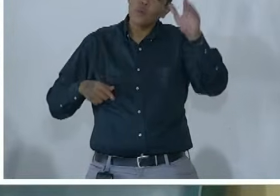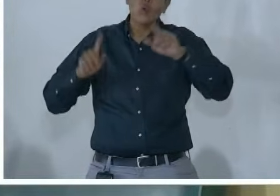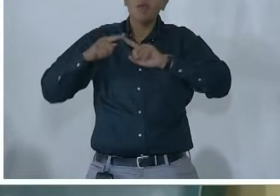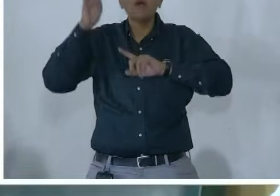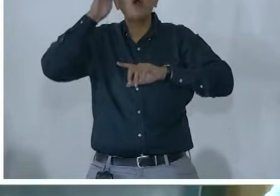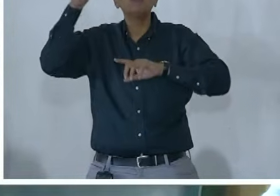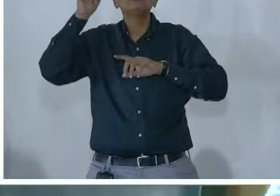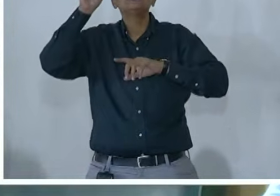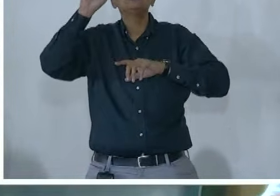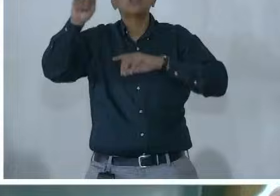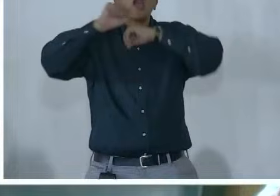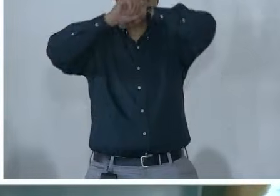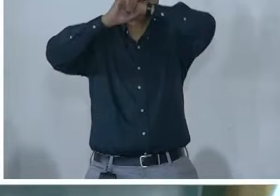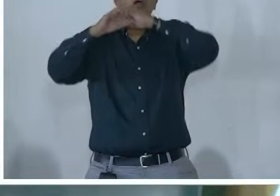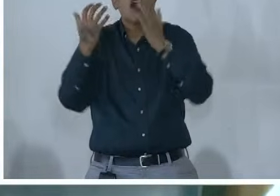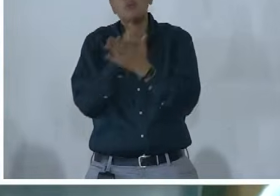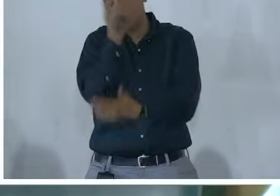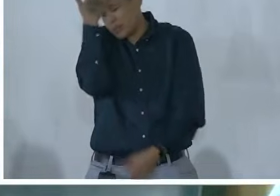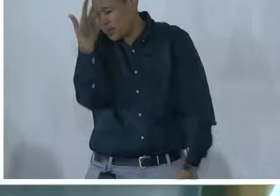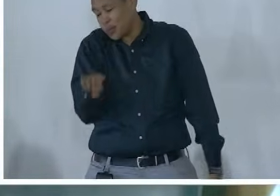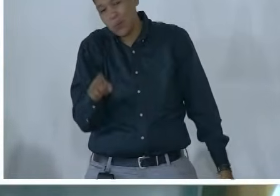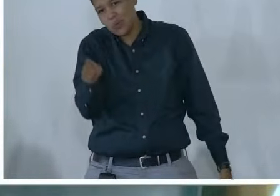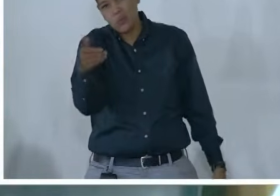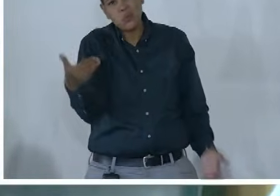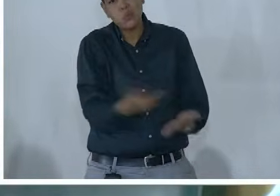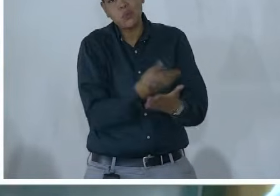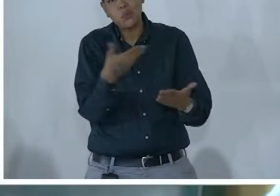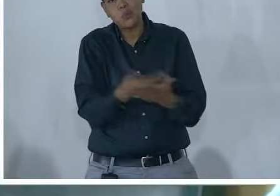stock market opportunities.